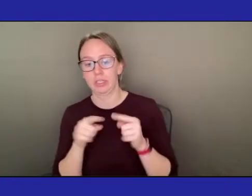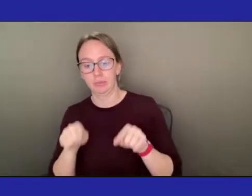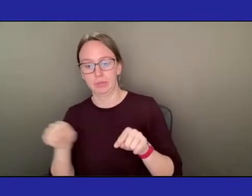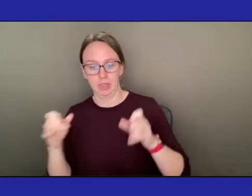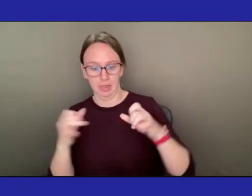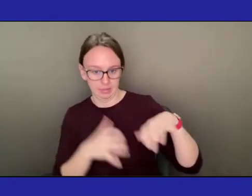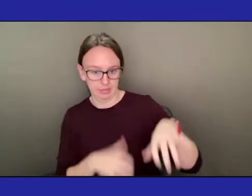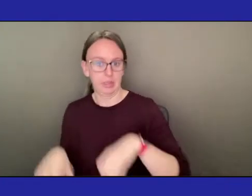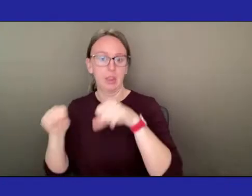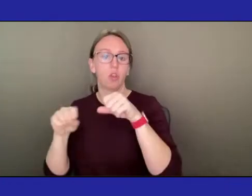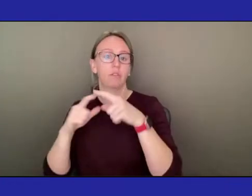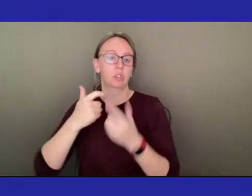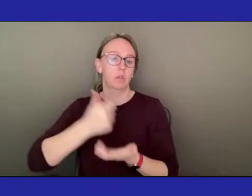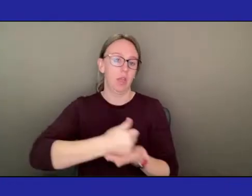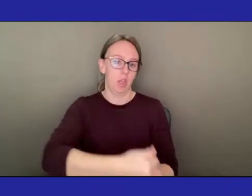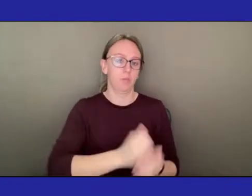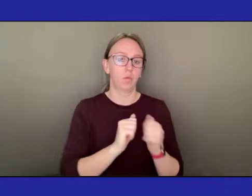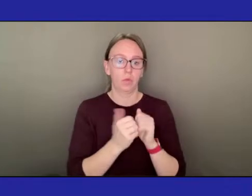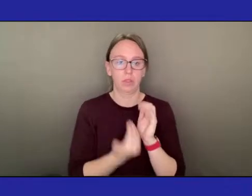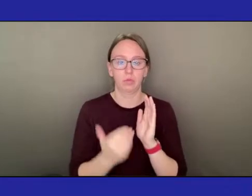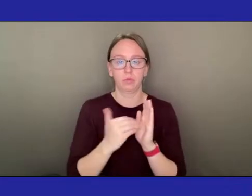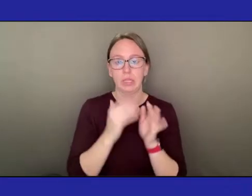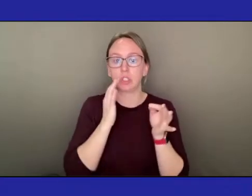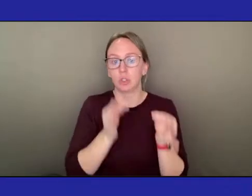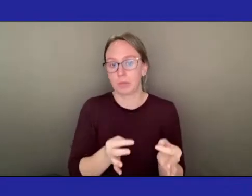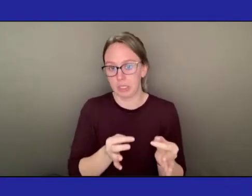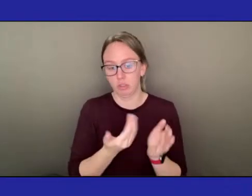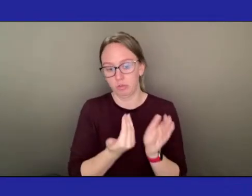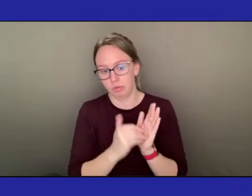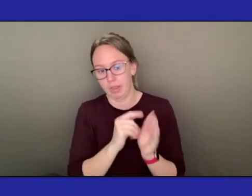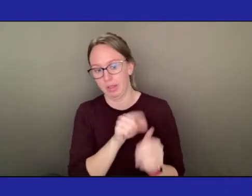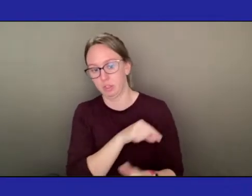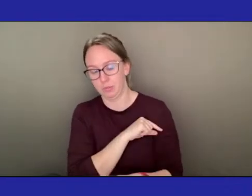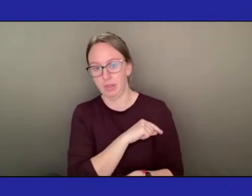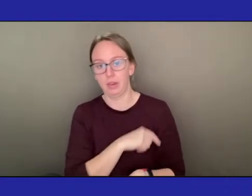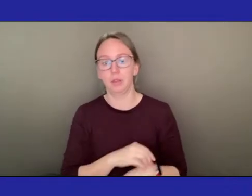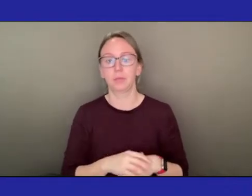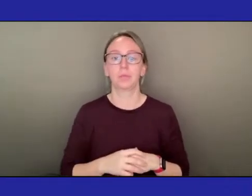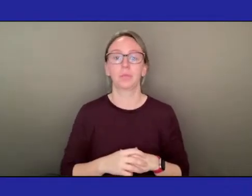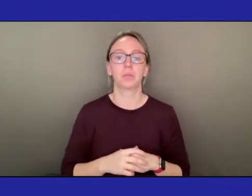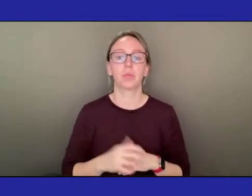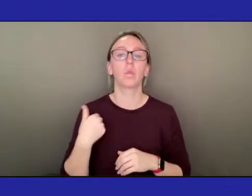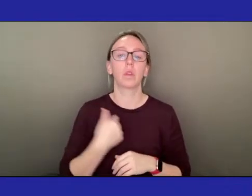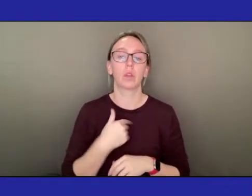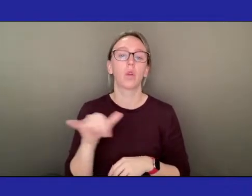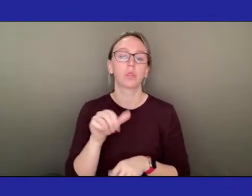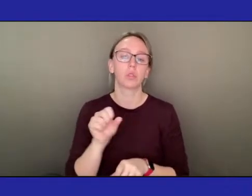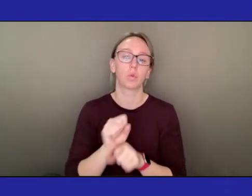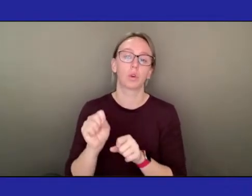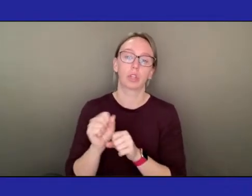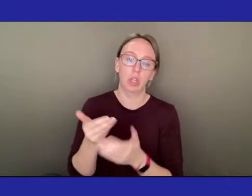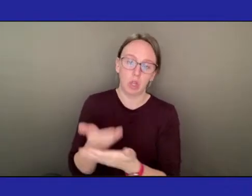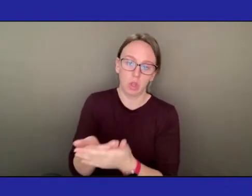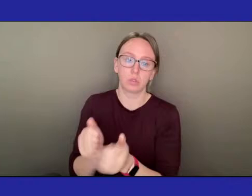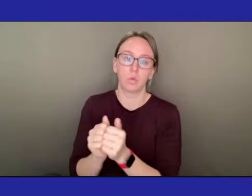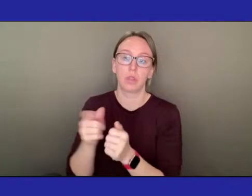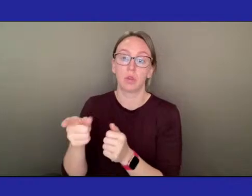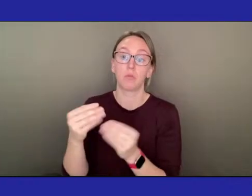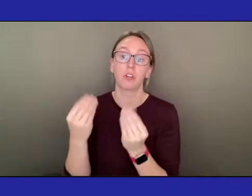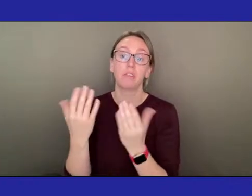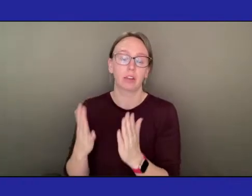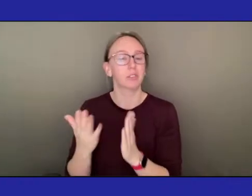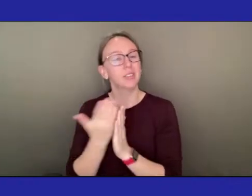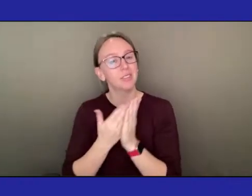help with the redetermination. We're also working closely with the providers. Some of the providers obviously have very